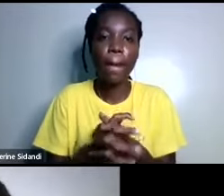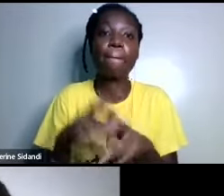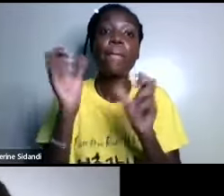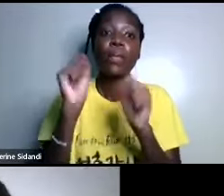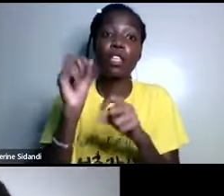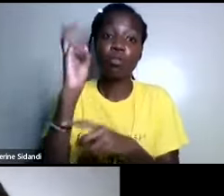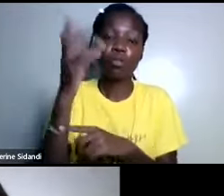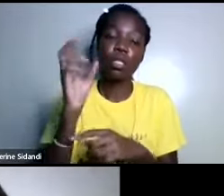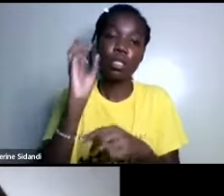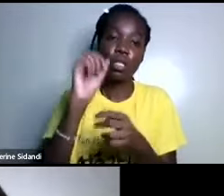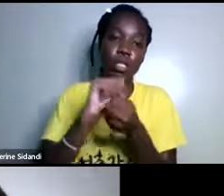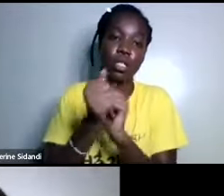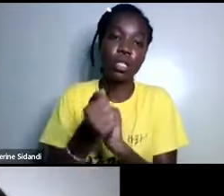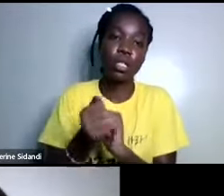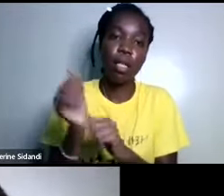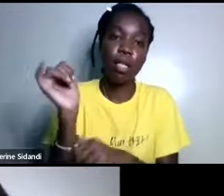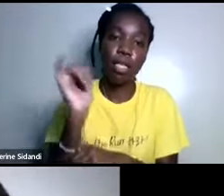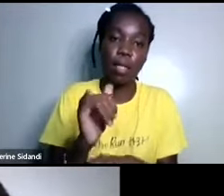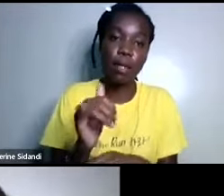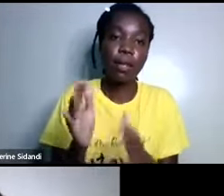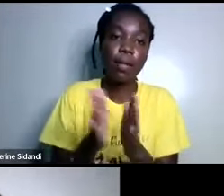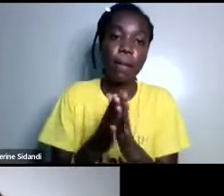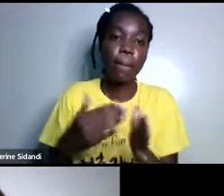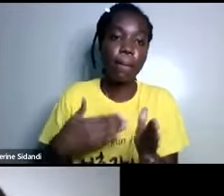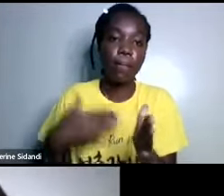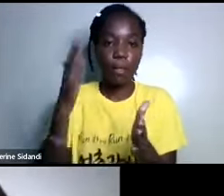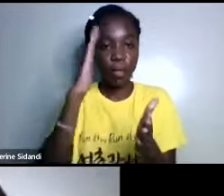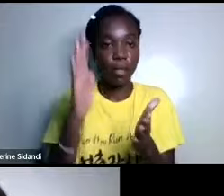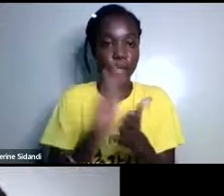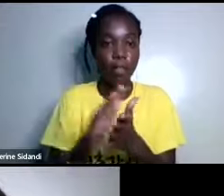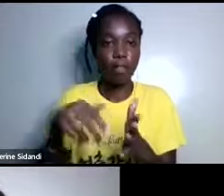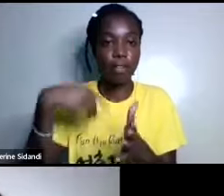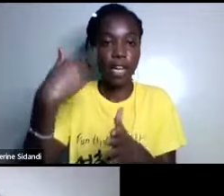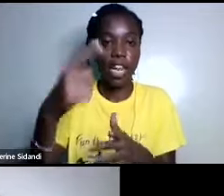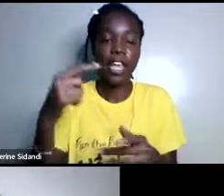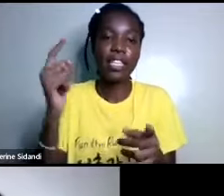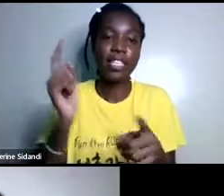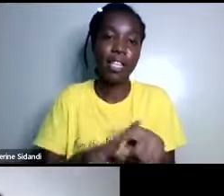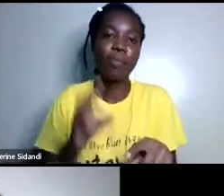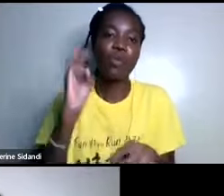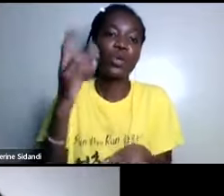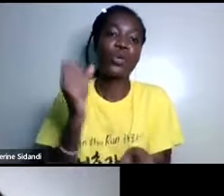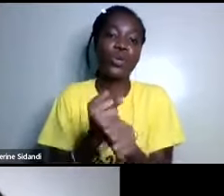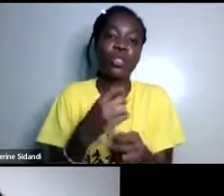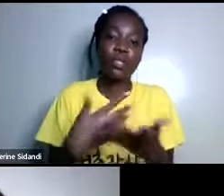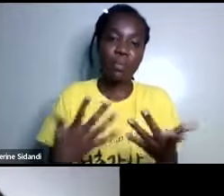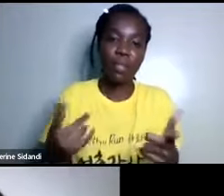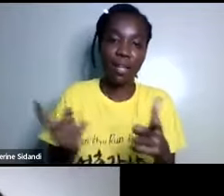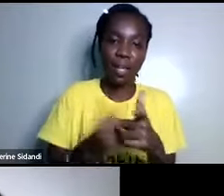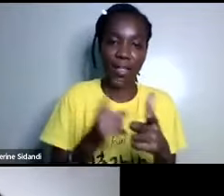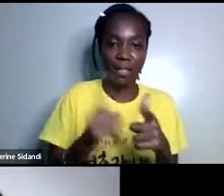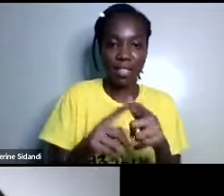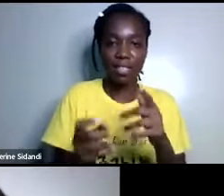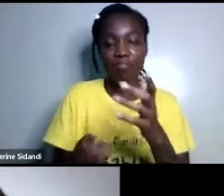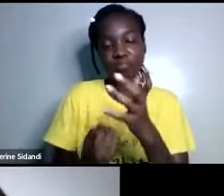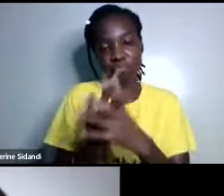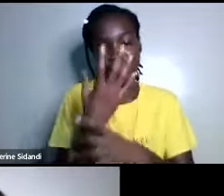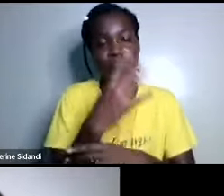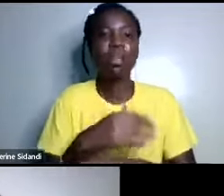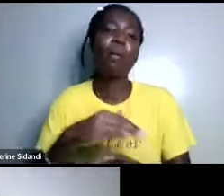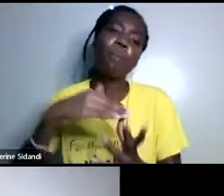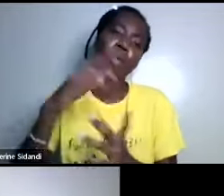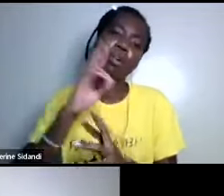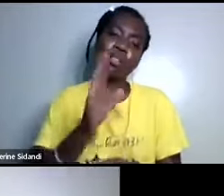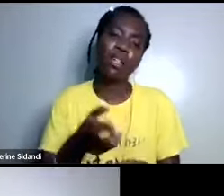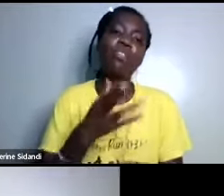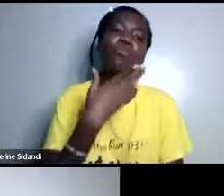the call, at least on the next call, we can dig in way deep and then you can start generating whatever results you want to.